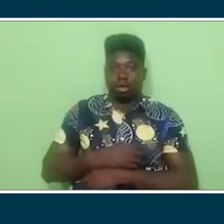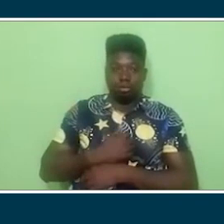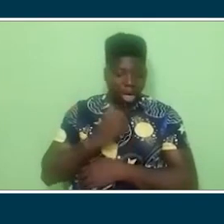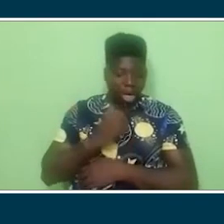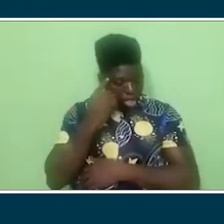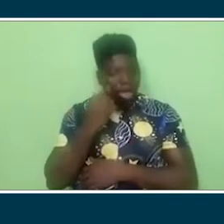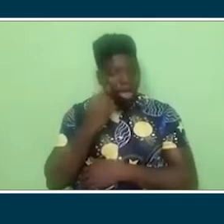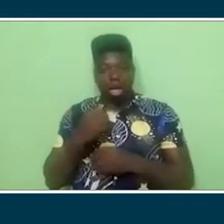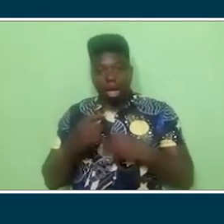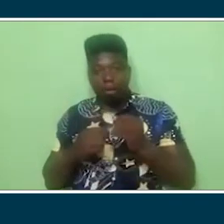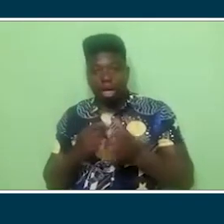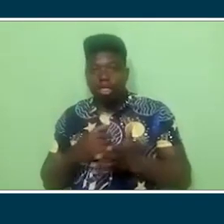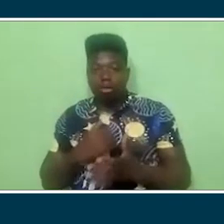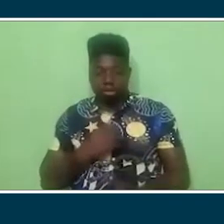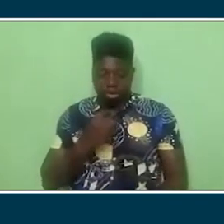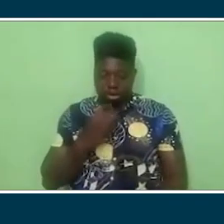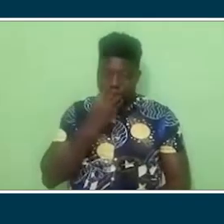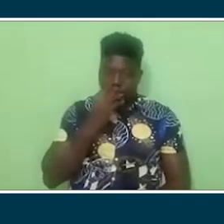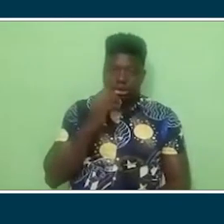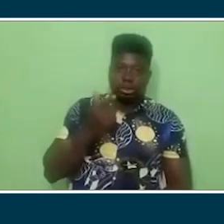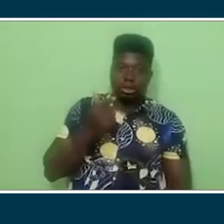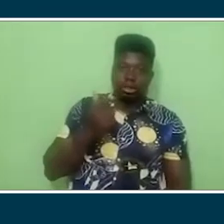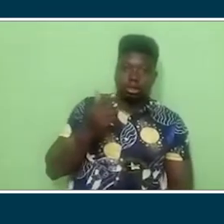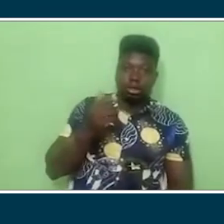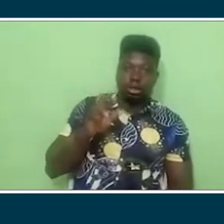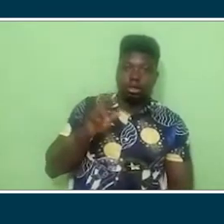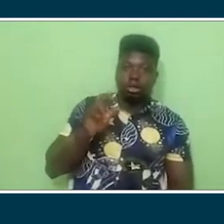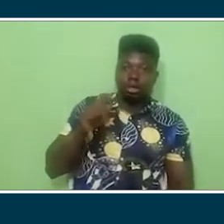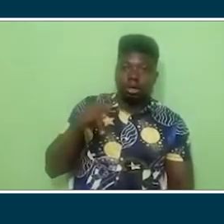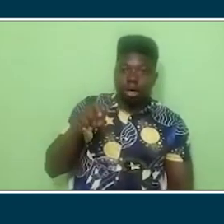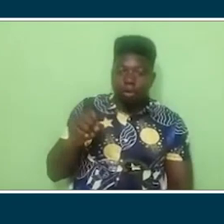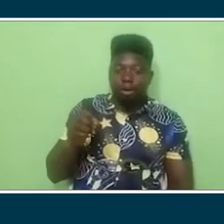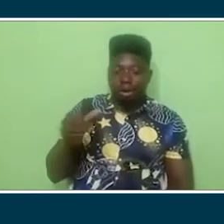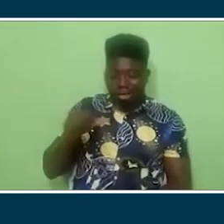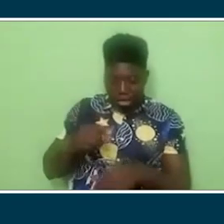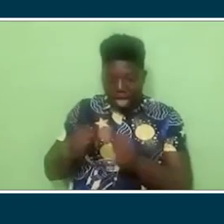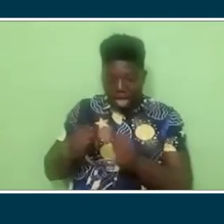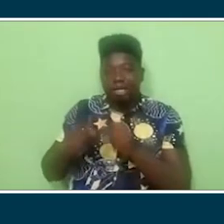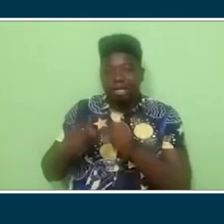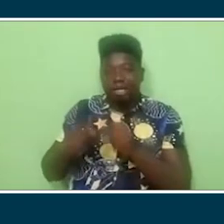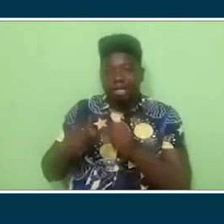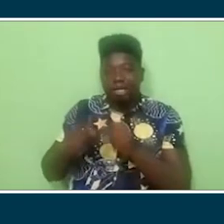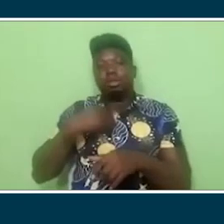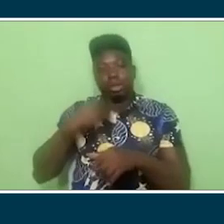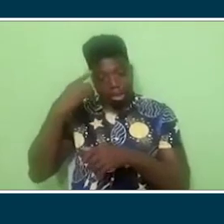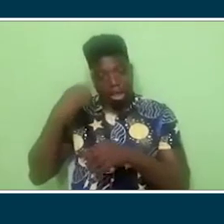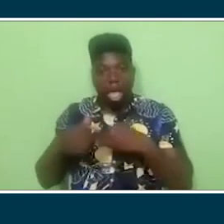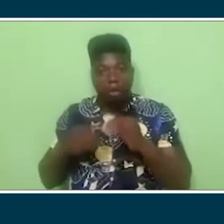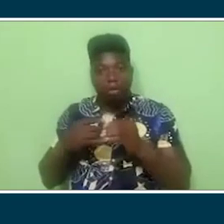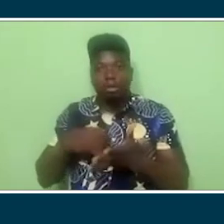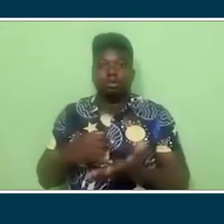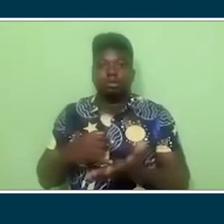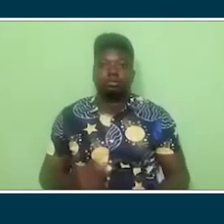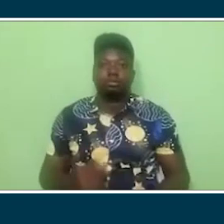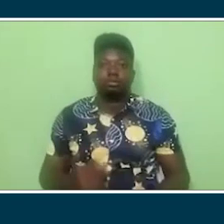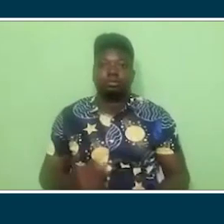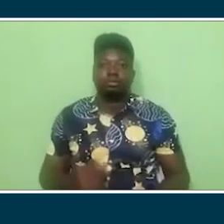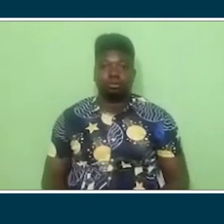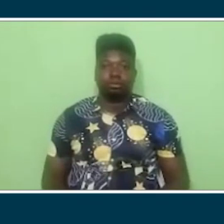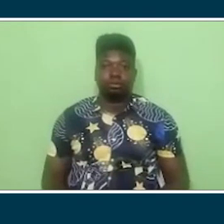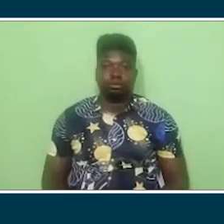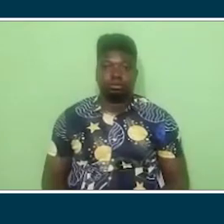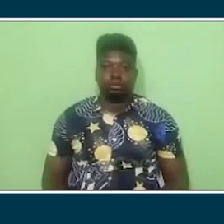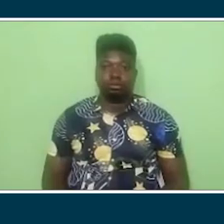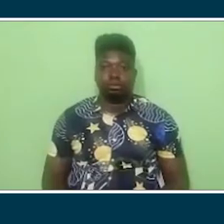this, how I never had grapes growing up. I didn't eat a grape until I was an adult. Because when I was